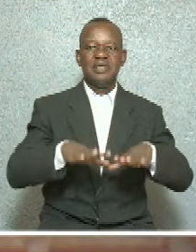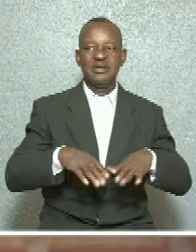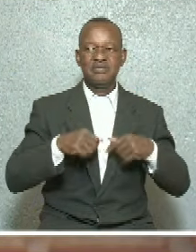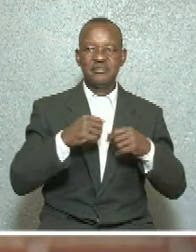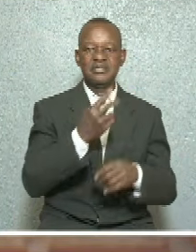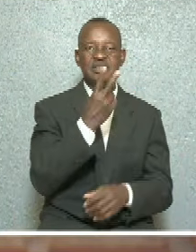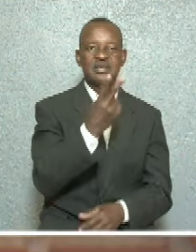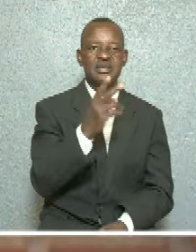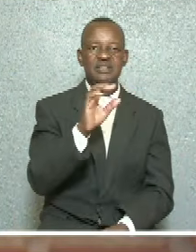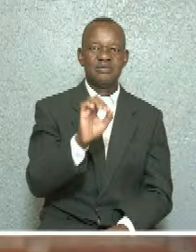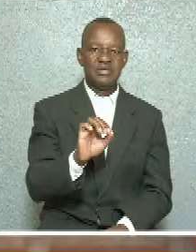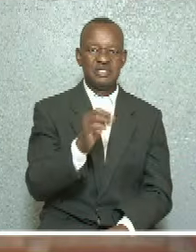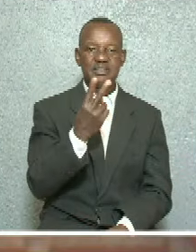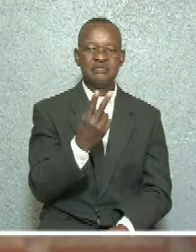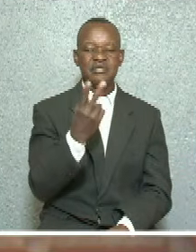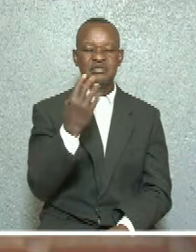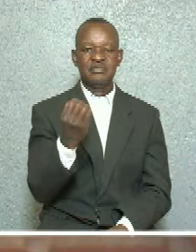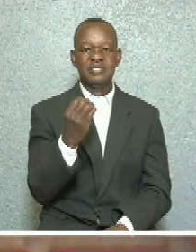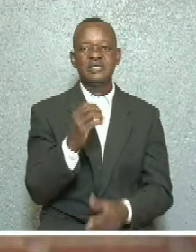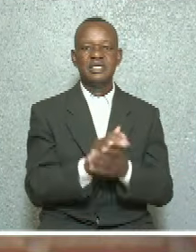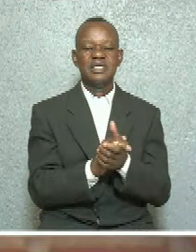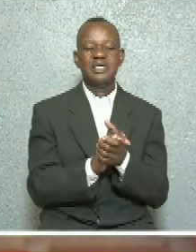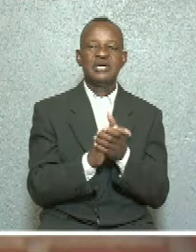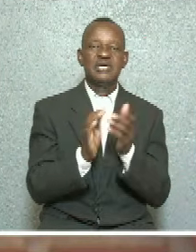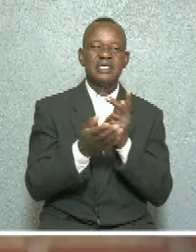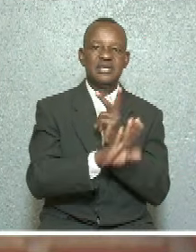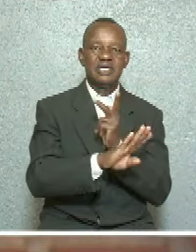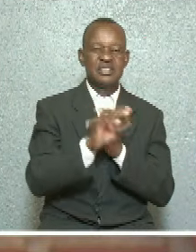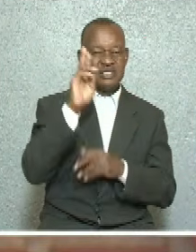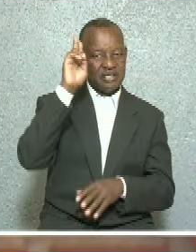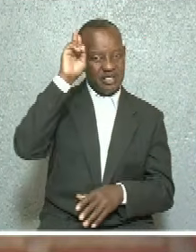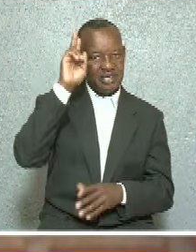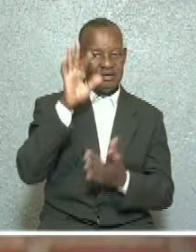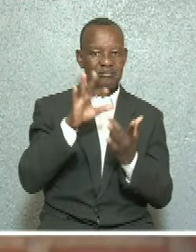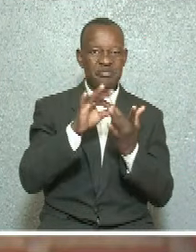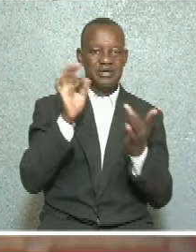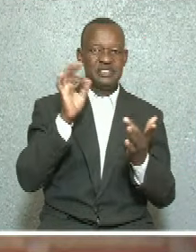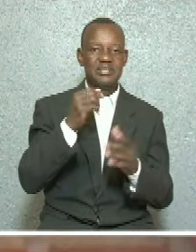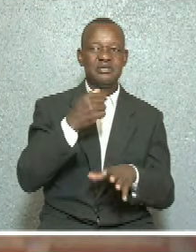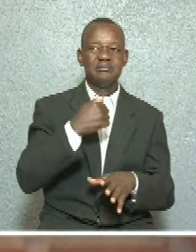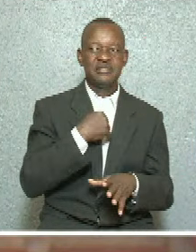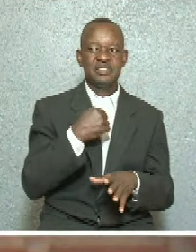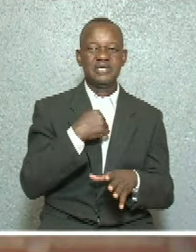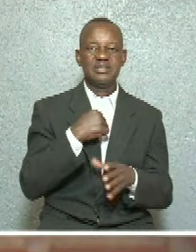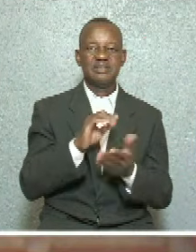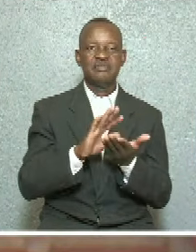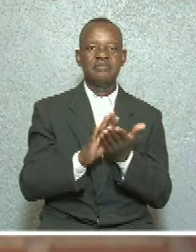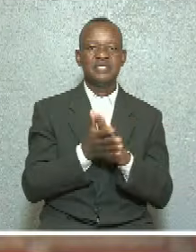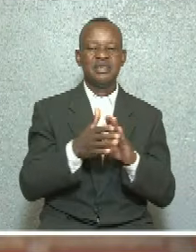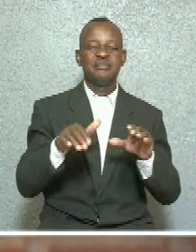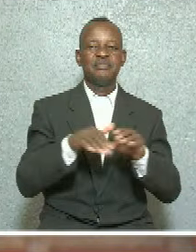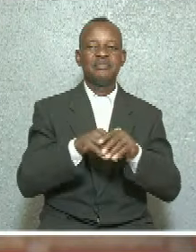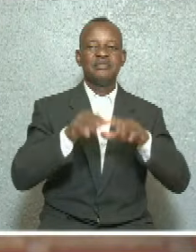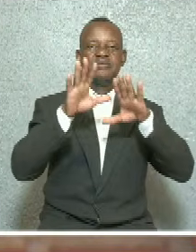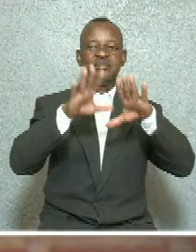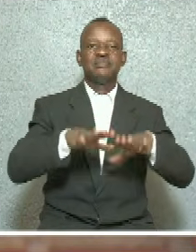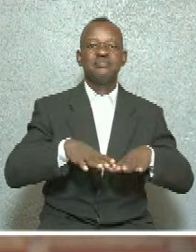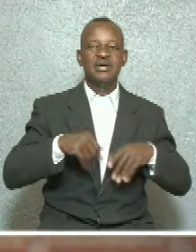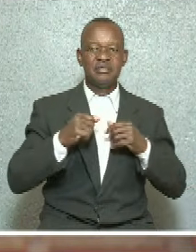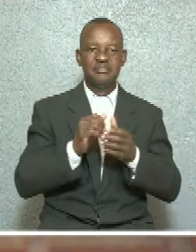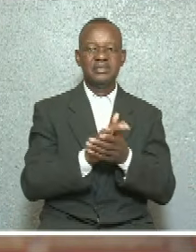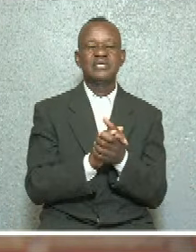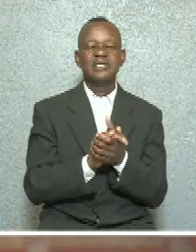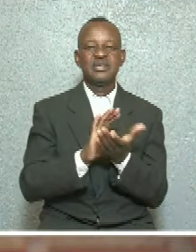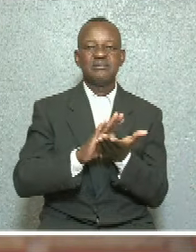of parliament. He appointed me to become deputy minister. And that launched sort of my career in politics, but